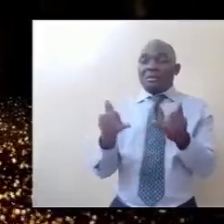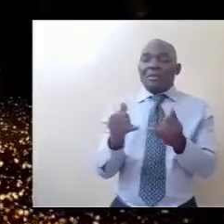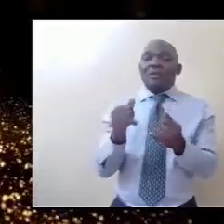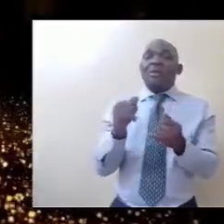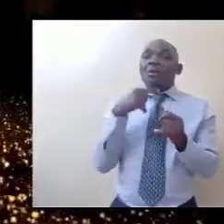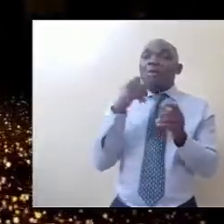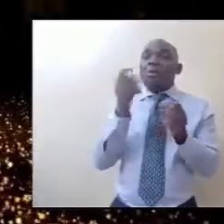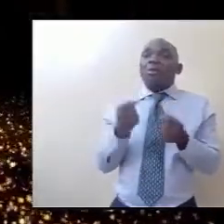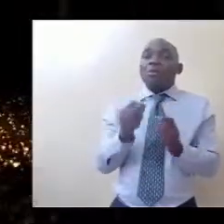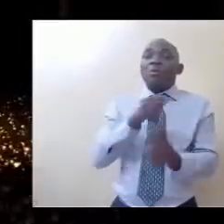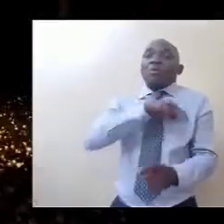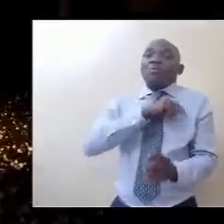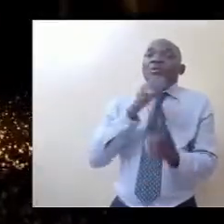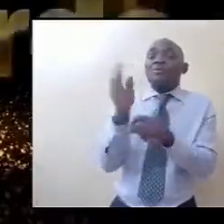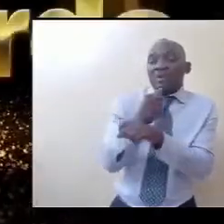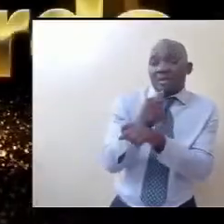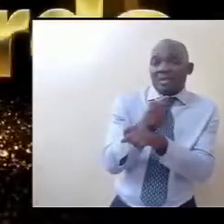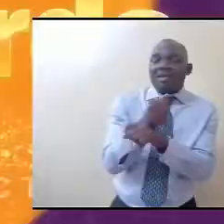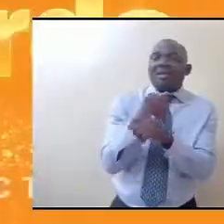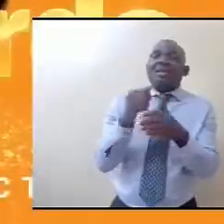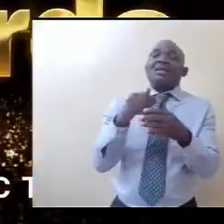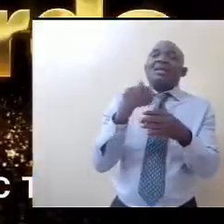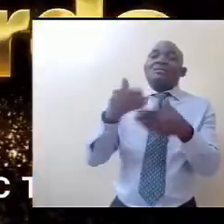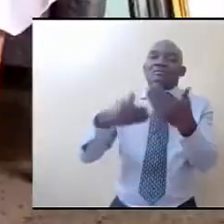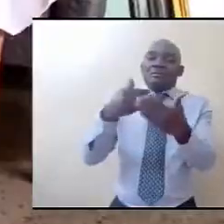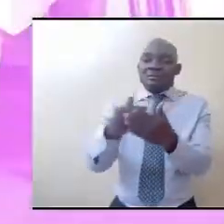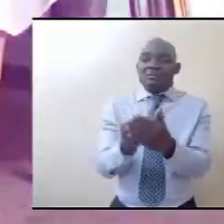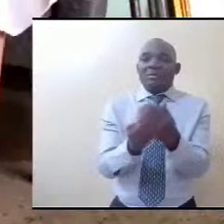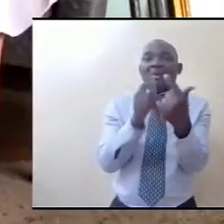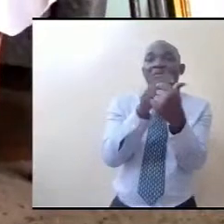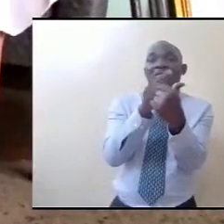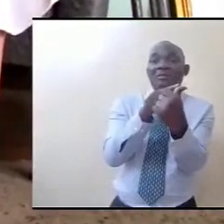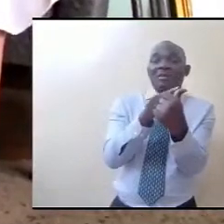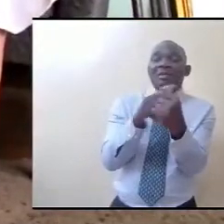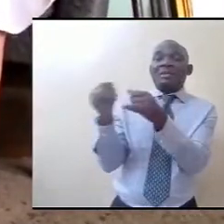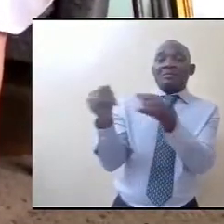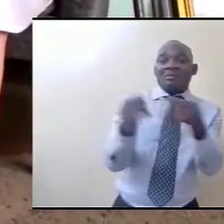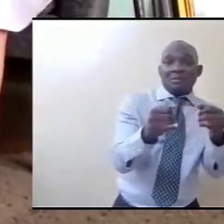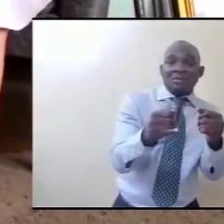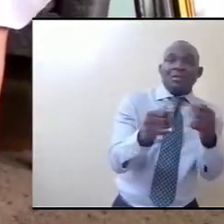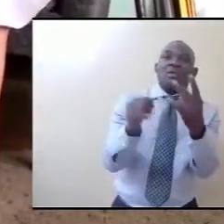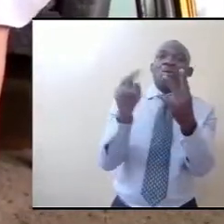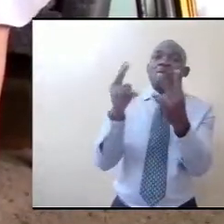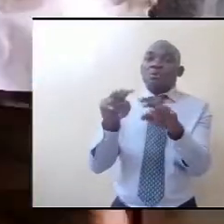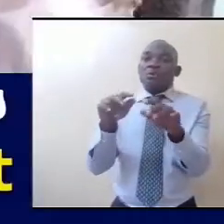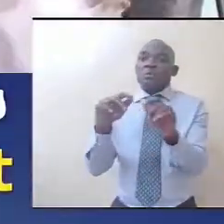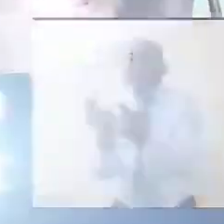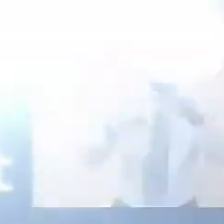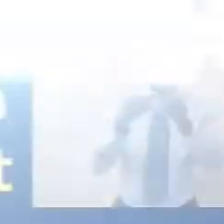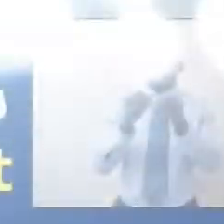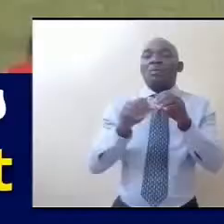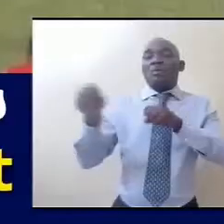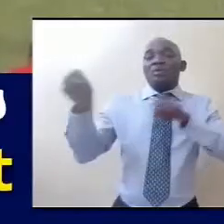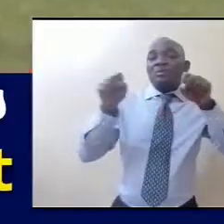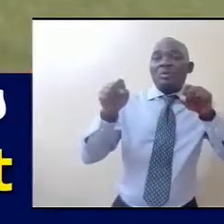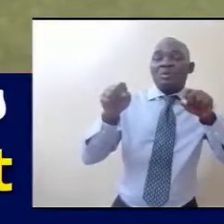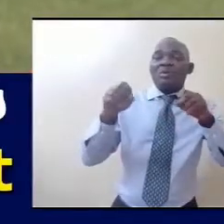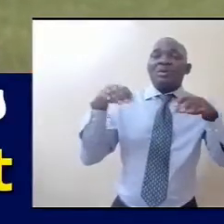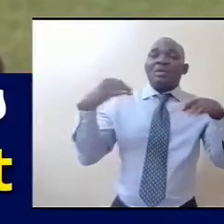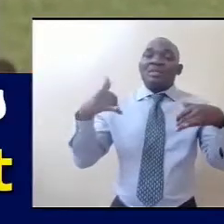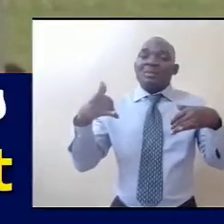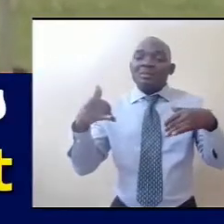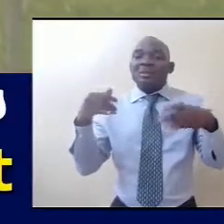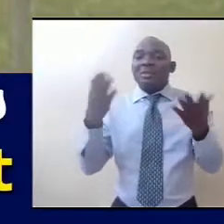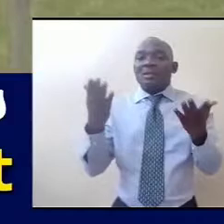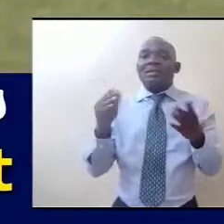Chill Awards. Eligibility to winning the Chill Awards is in the following categories. 1. The individual who has contributed